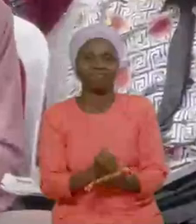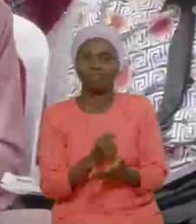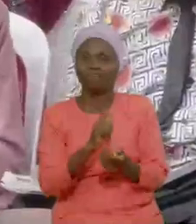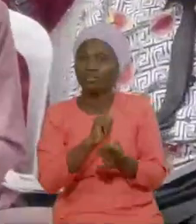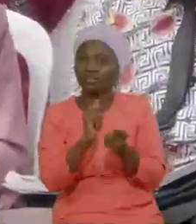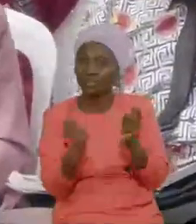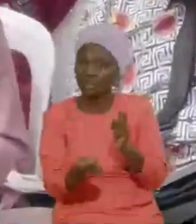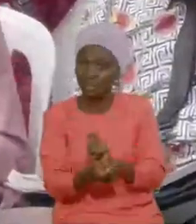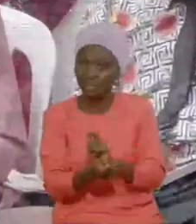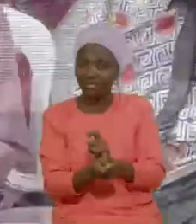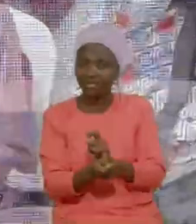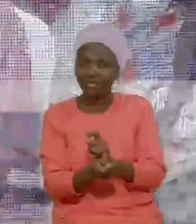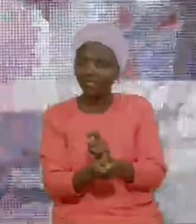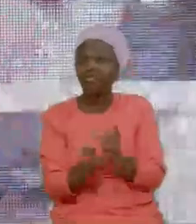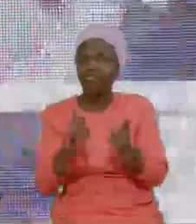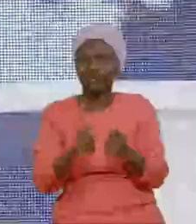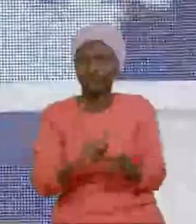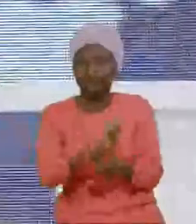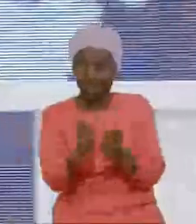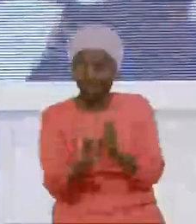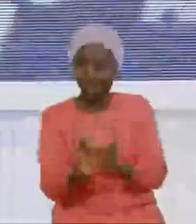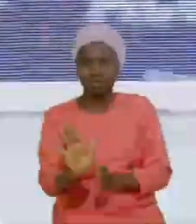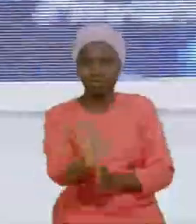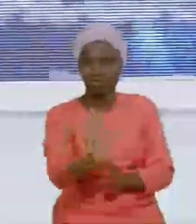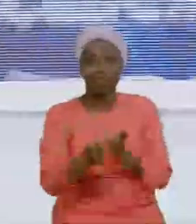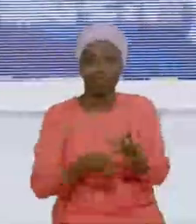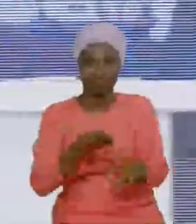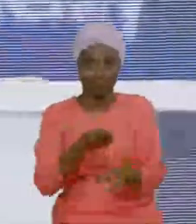Changed to change the world.